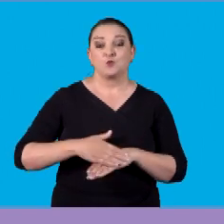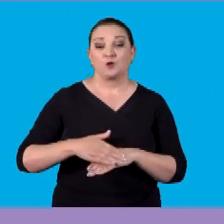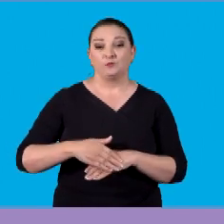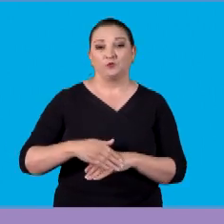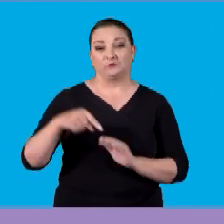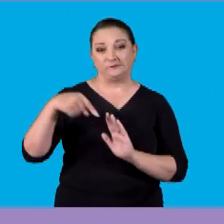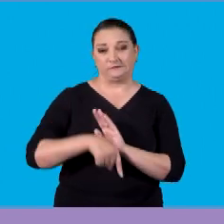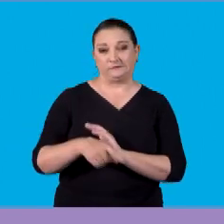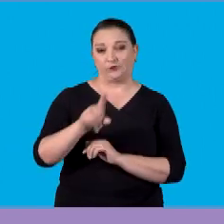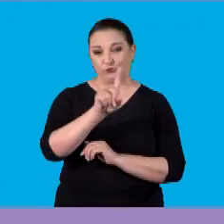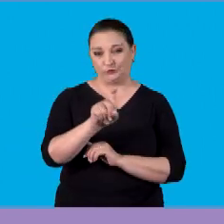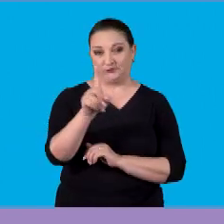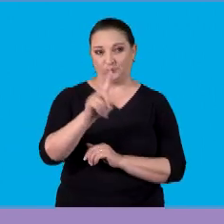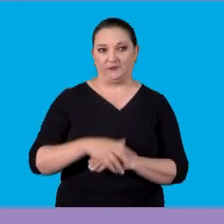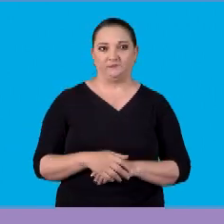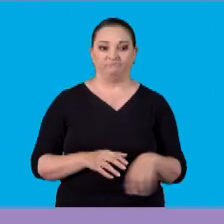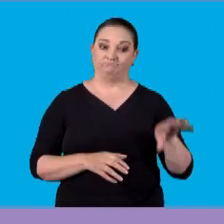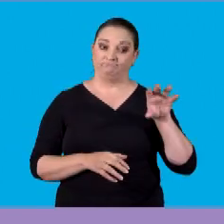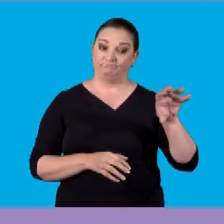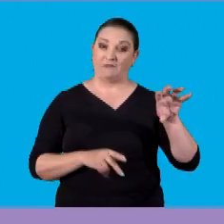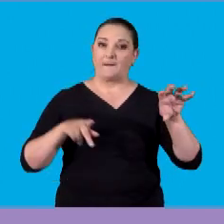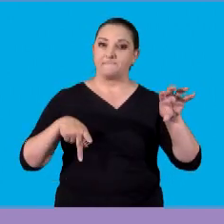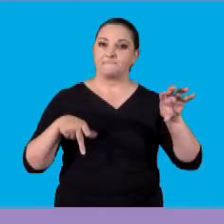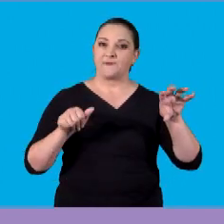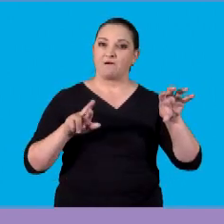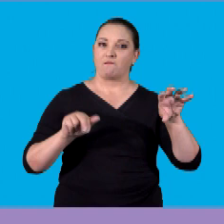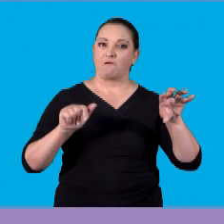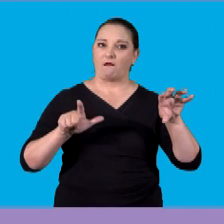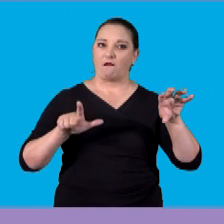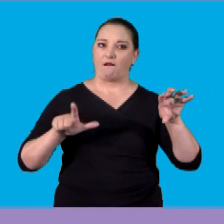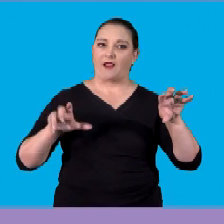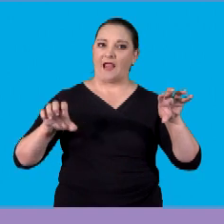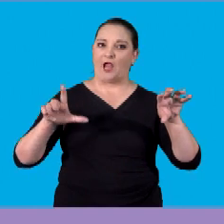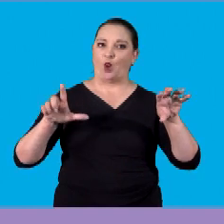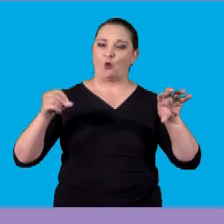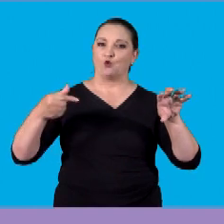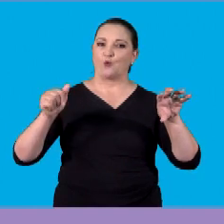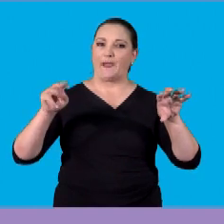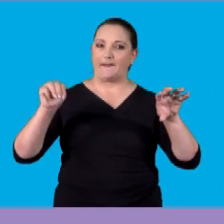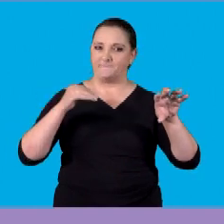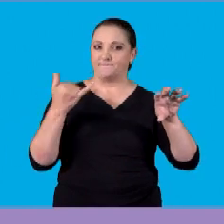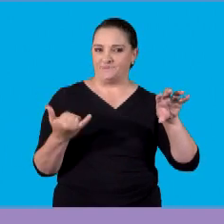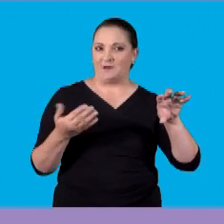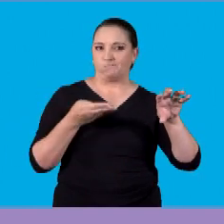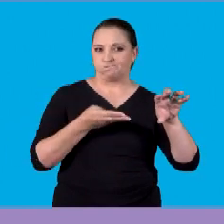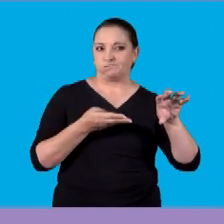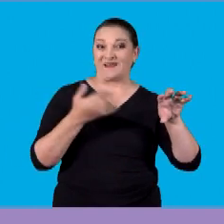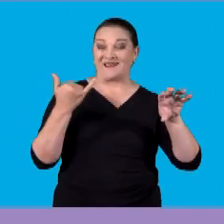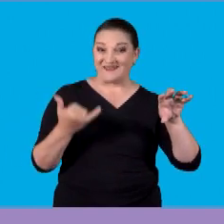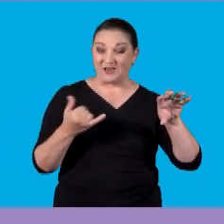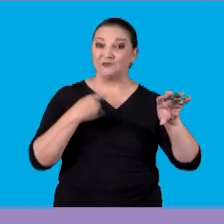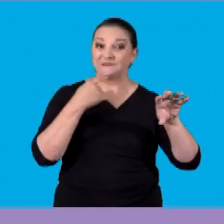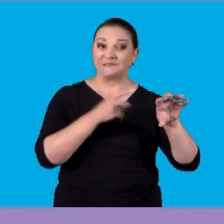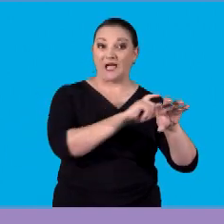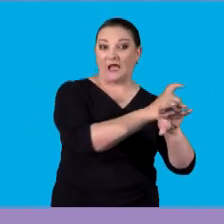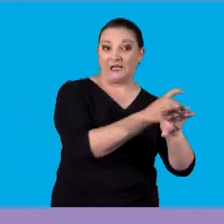says there, the following parallelogram is given. Calculate the values of X, Y, and Z. So we already